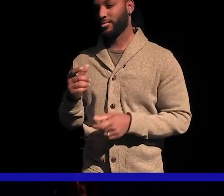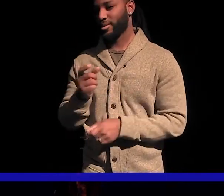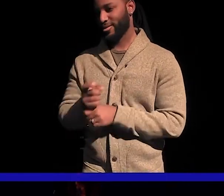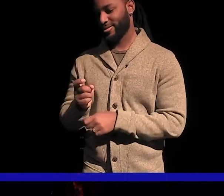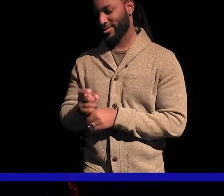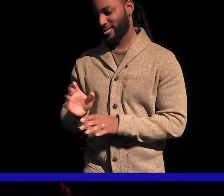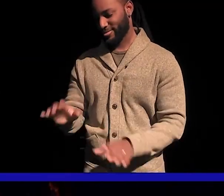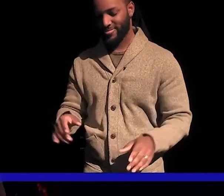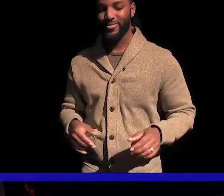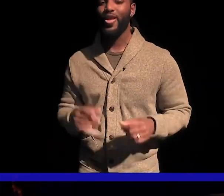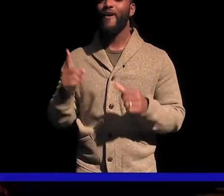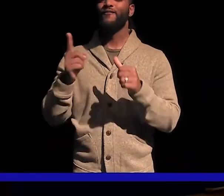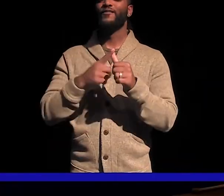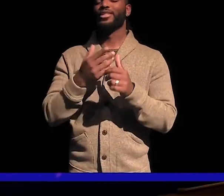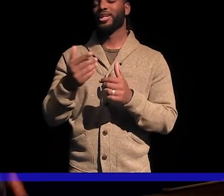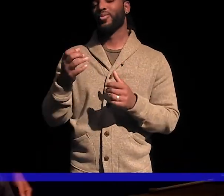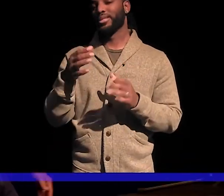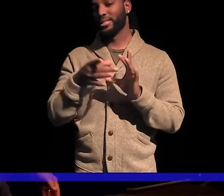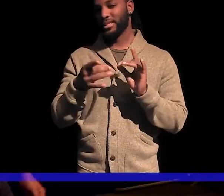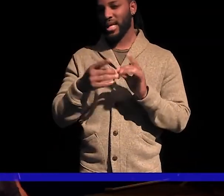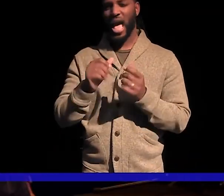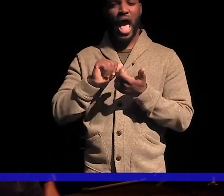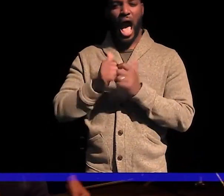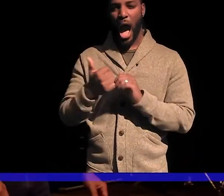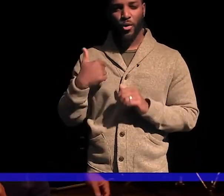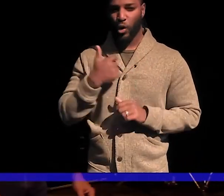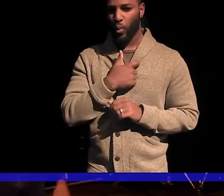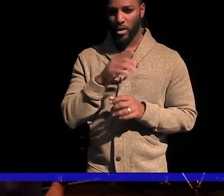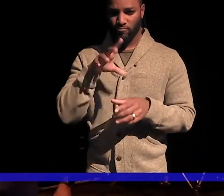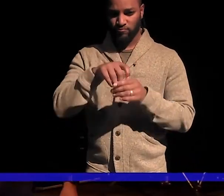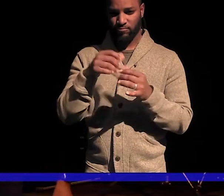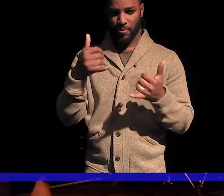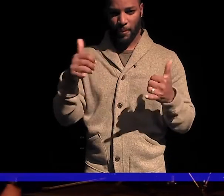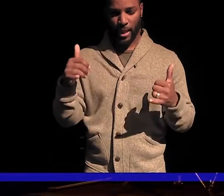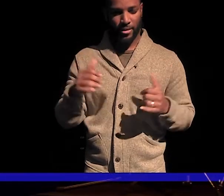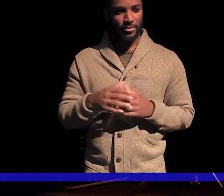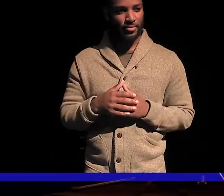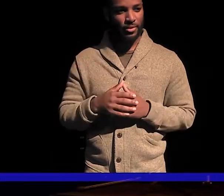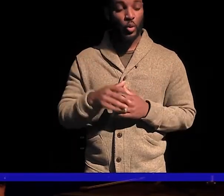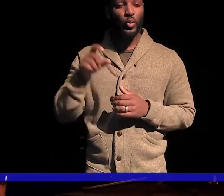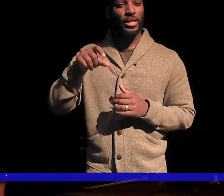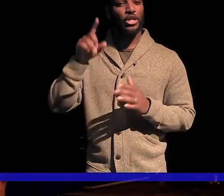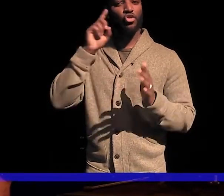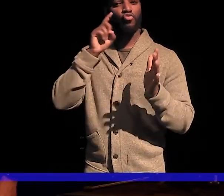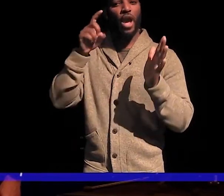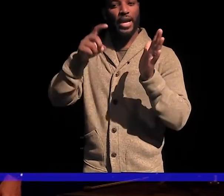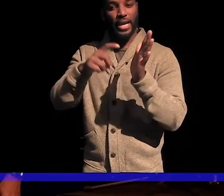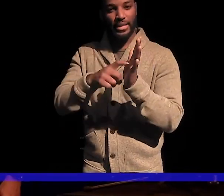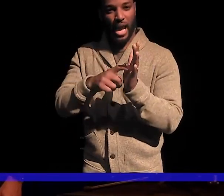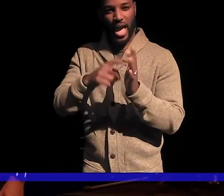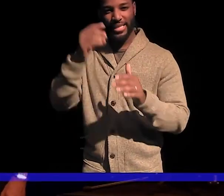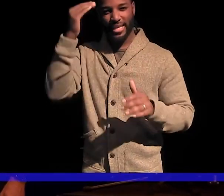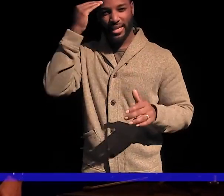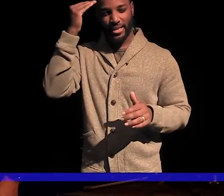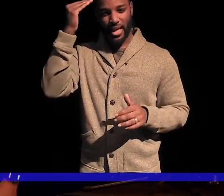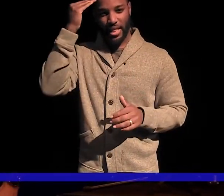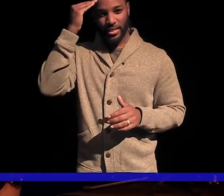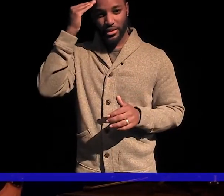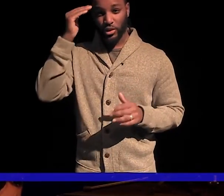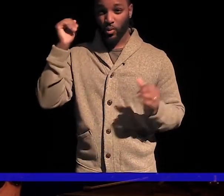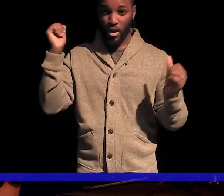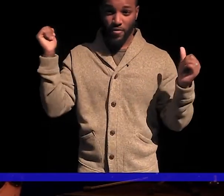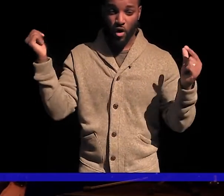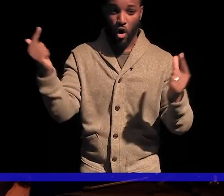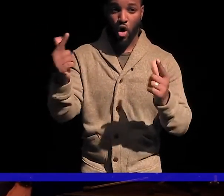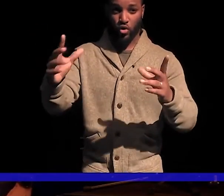So the first thing that I want to say, how do we get to play? First and foremost, we need to recognize and acknowledge that we have all